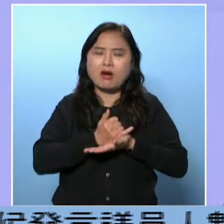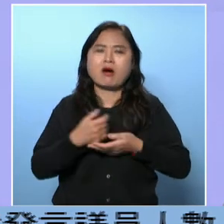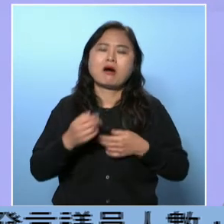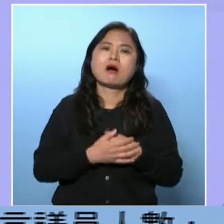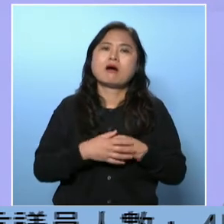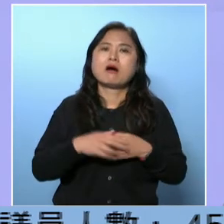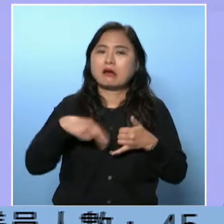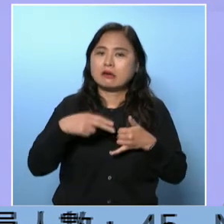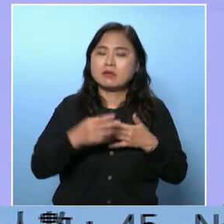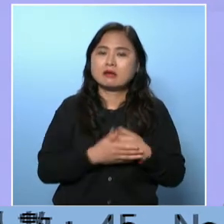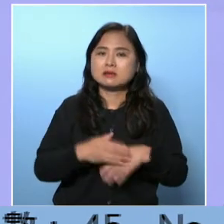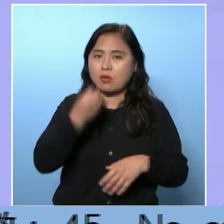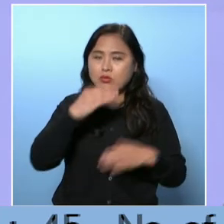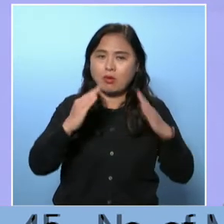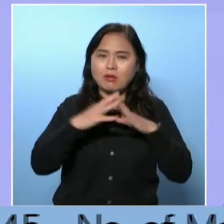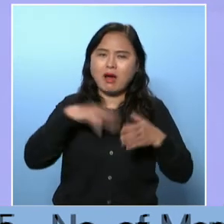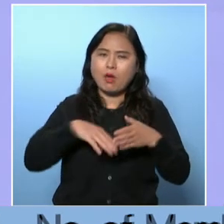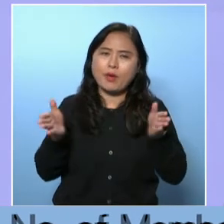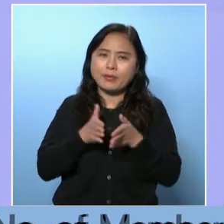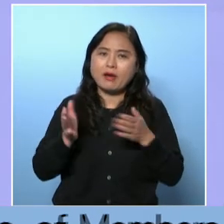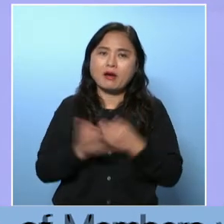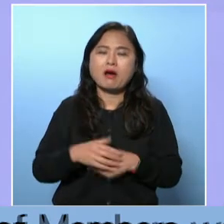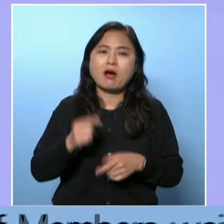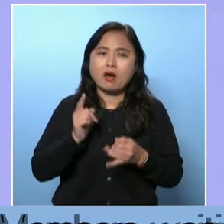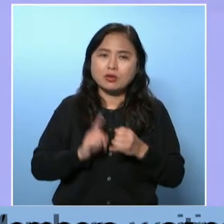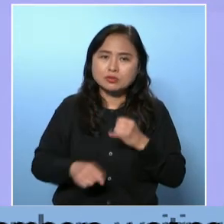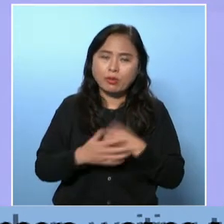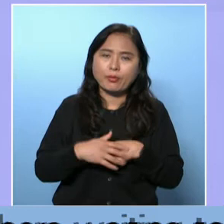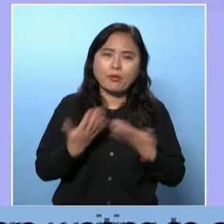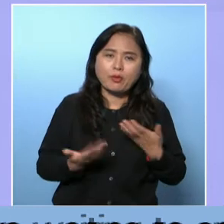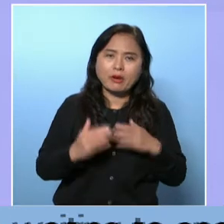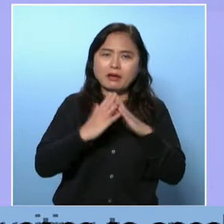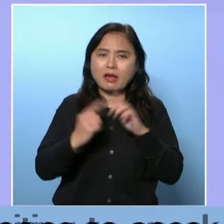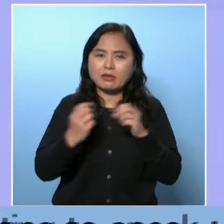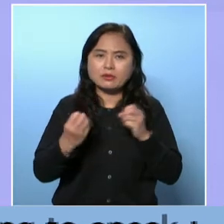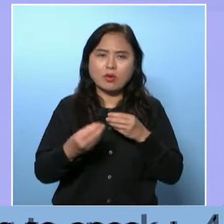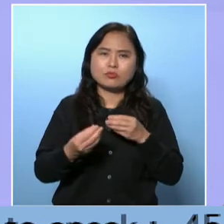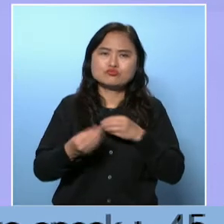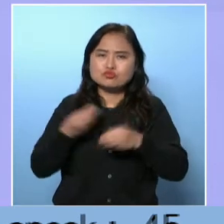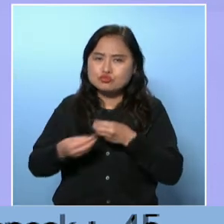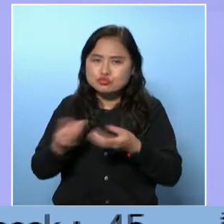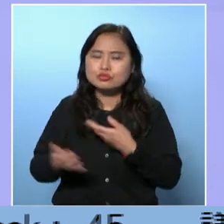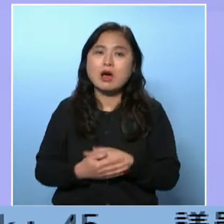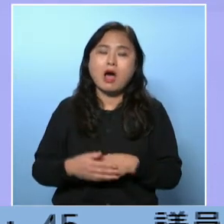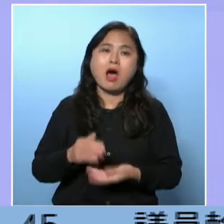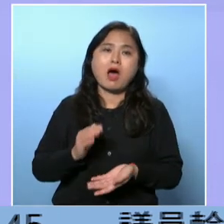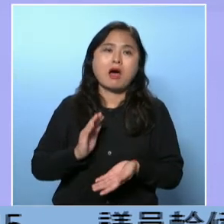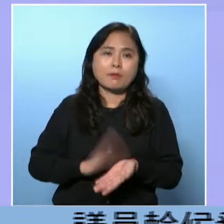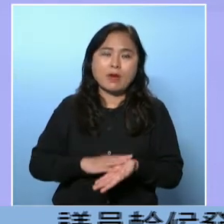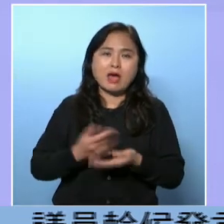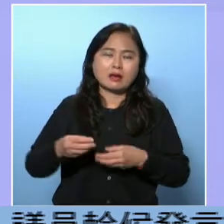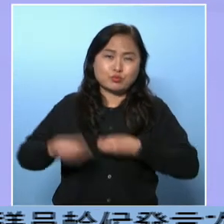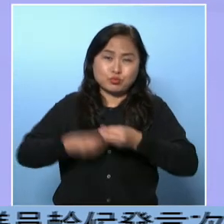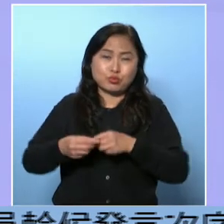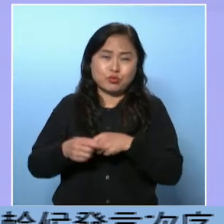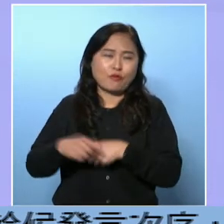latest number of confirmed cases today is said to be over 4,000. Some patients are waiting at home, and because